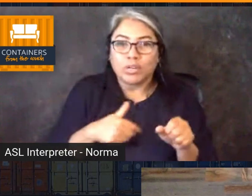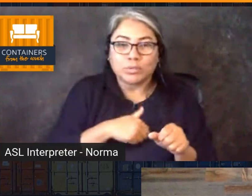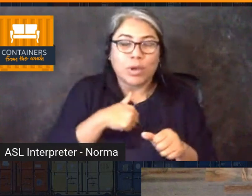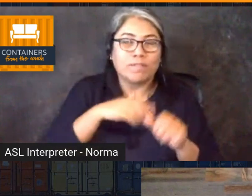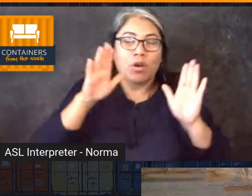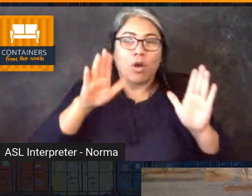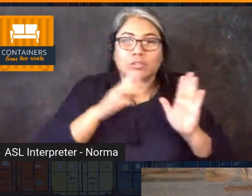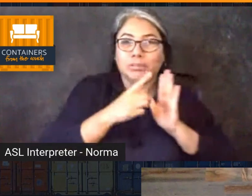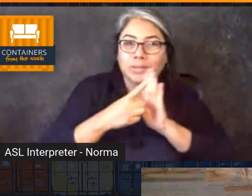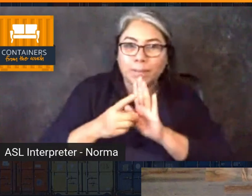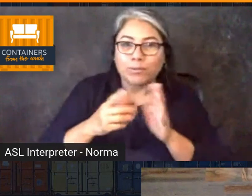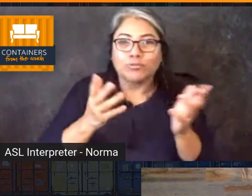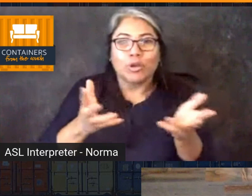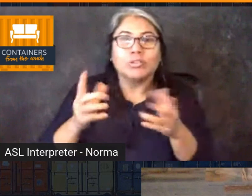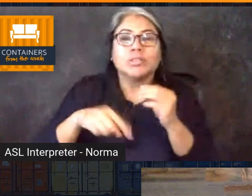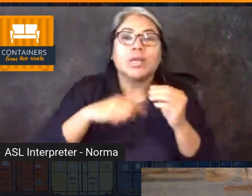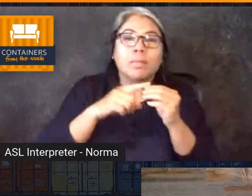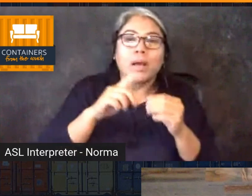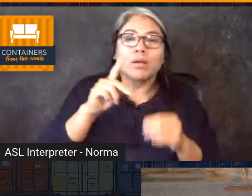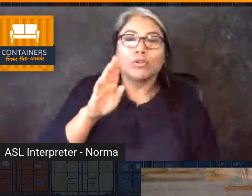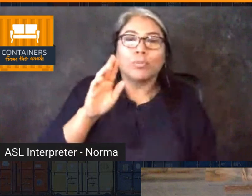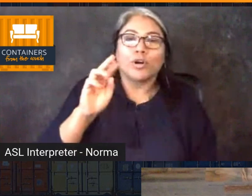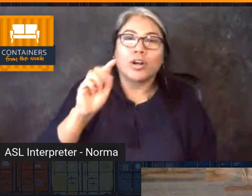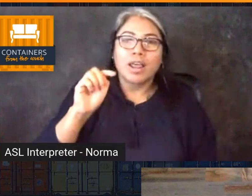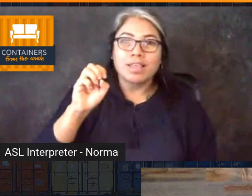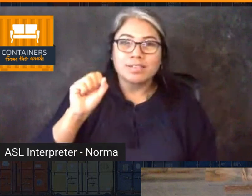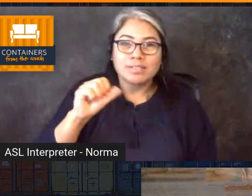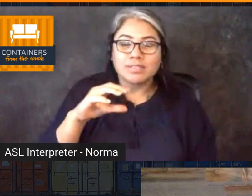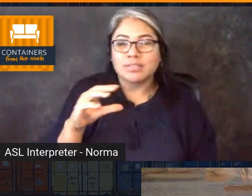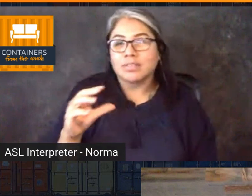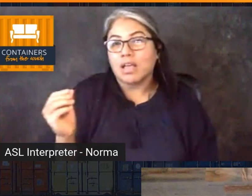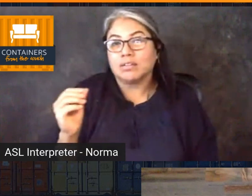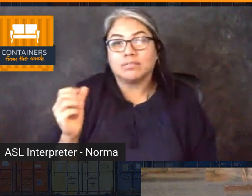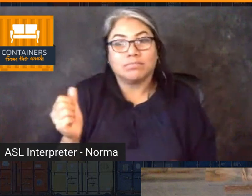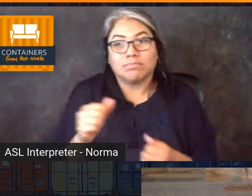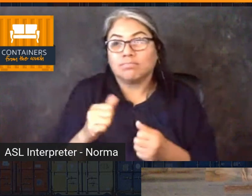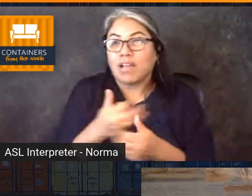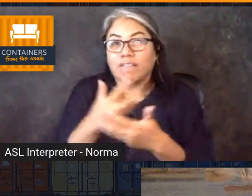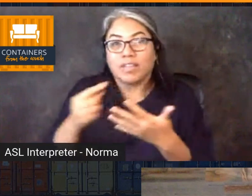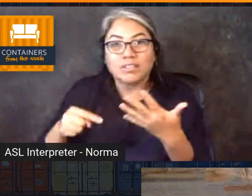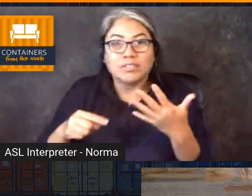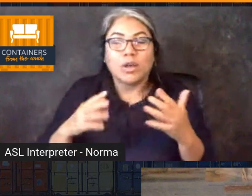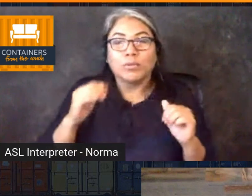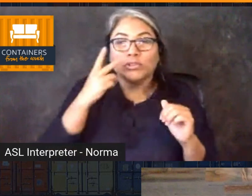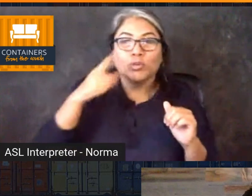and talks all about Kubernetes and everything else we've been doing at AWS. So hope to see you all tomorrow.